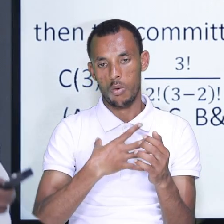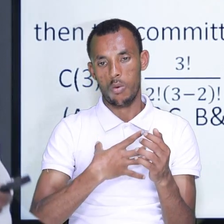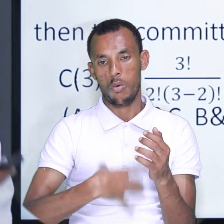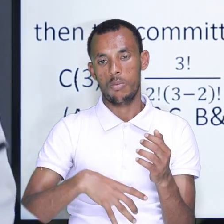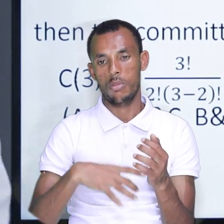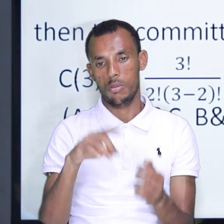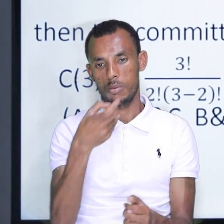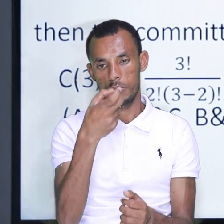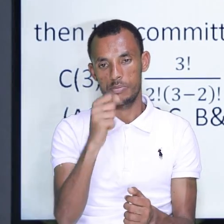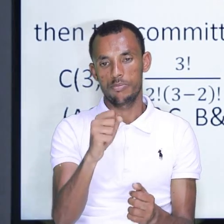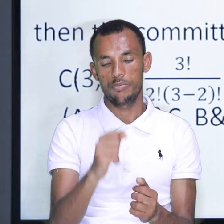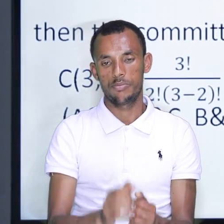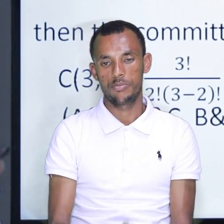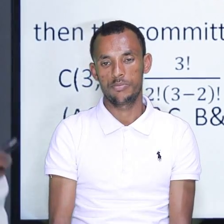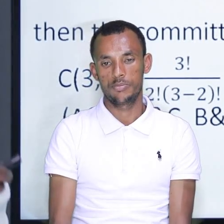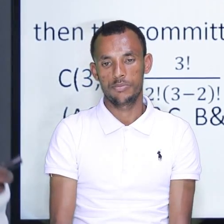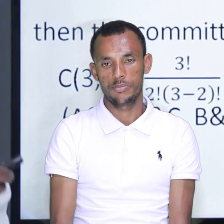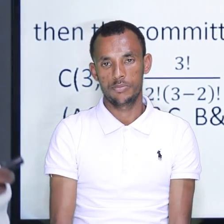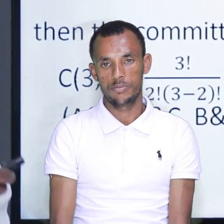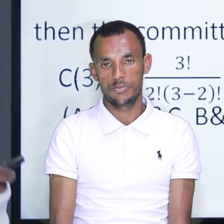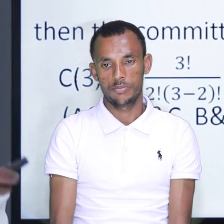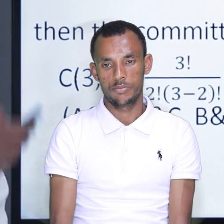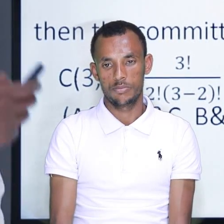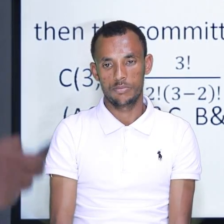the member of the committee to be.